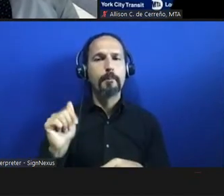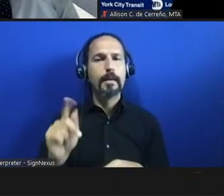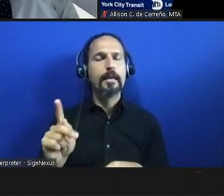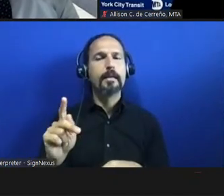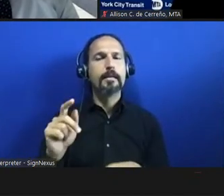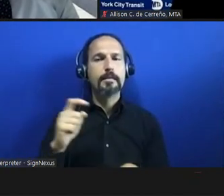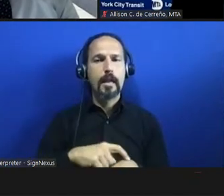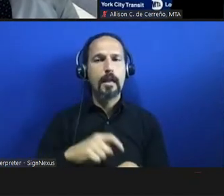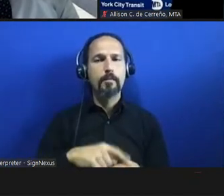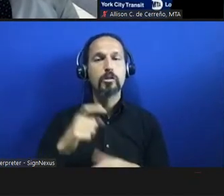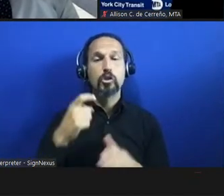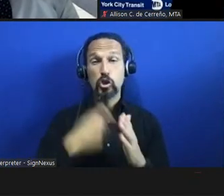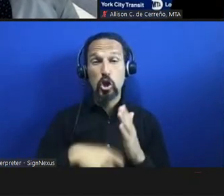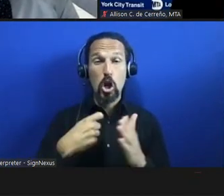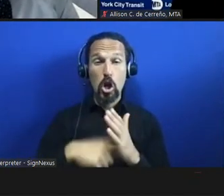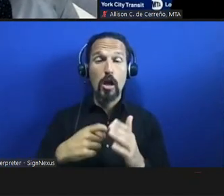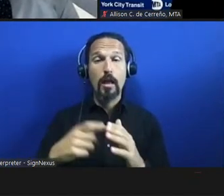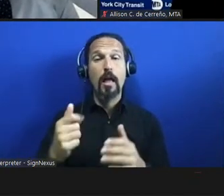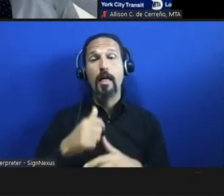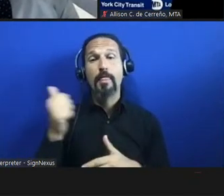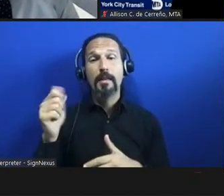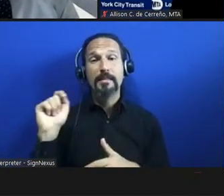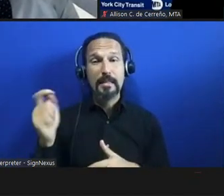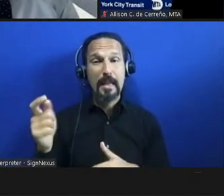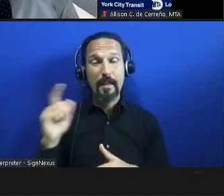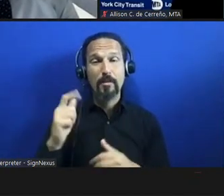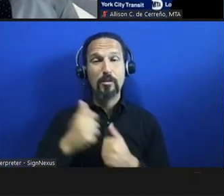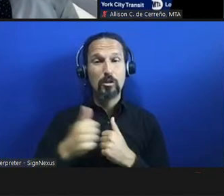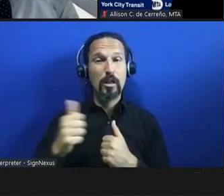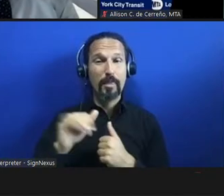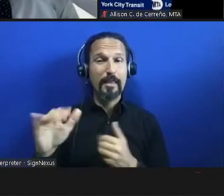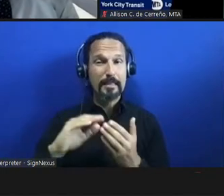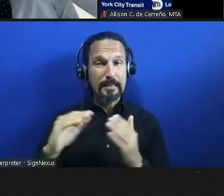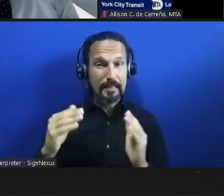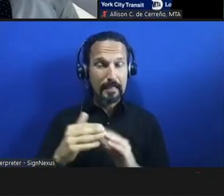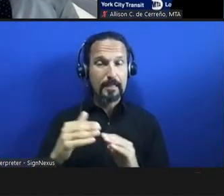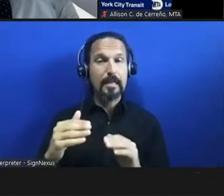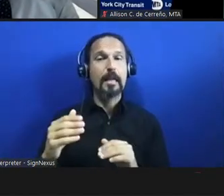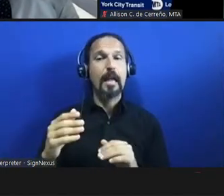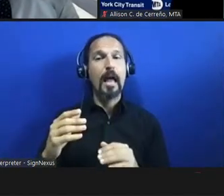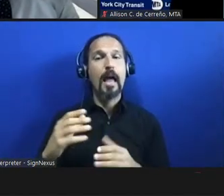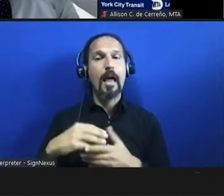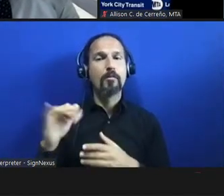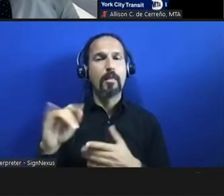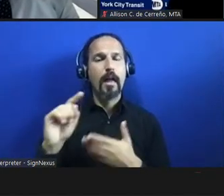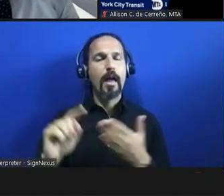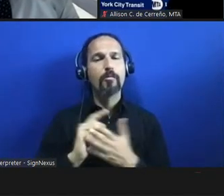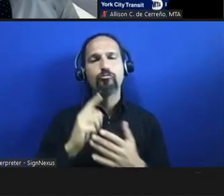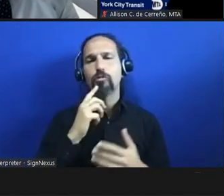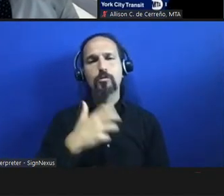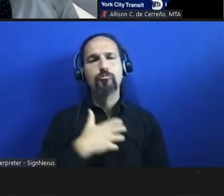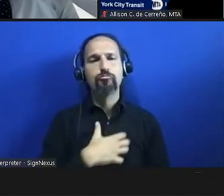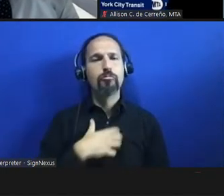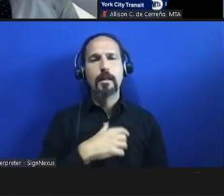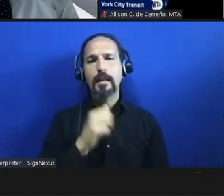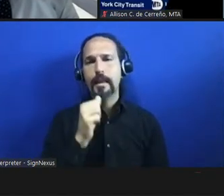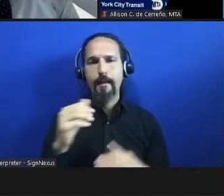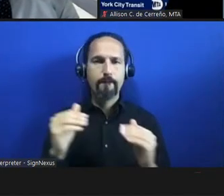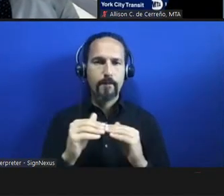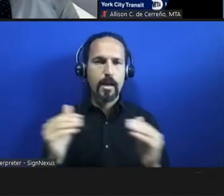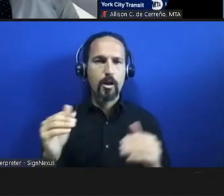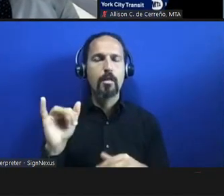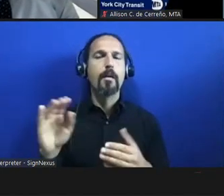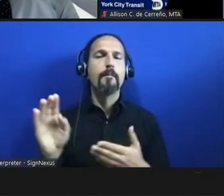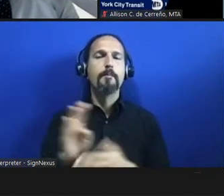the charge residents and additional Hefty tax to travel to their own city outside these hours is disturbing and grossly unfair